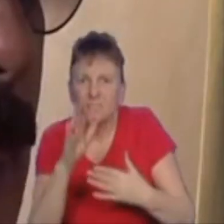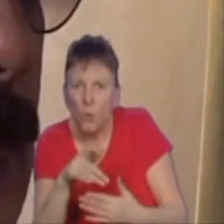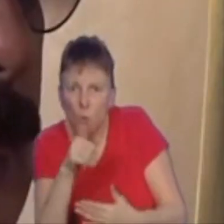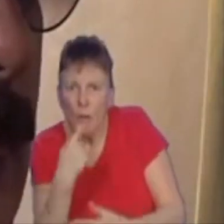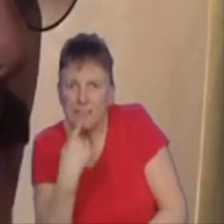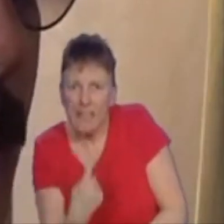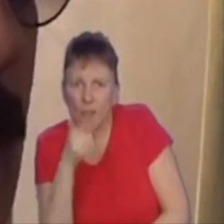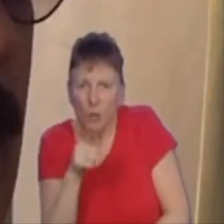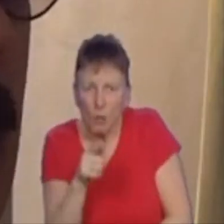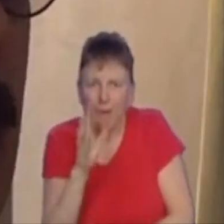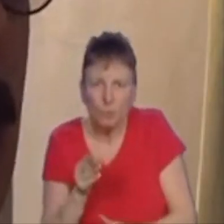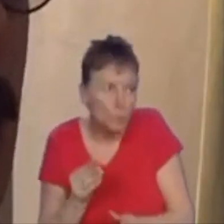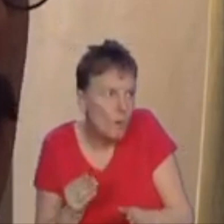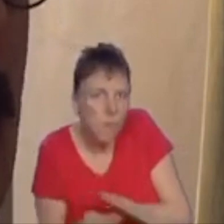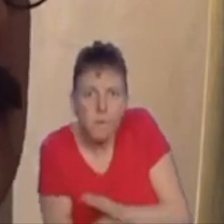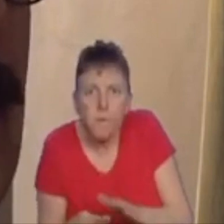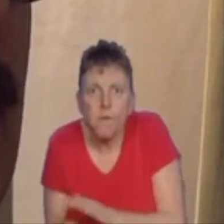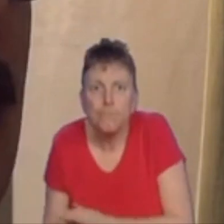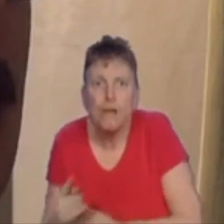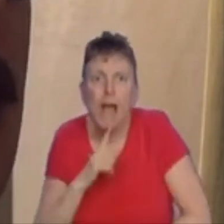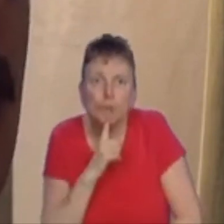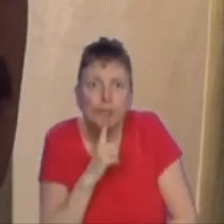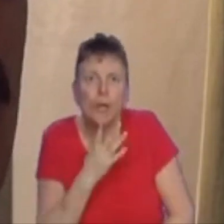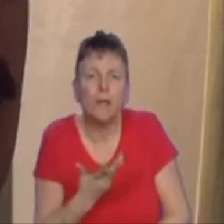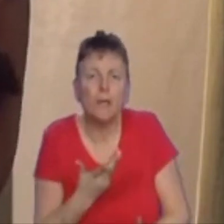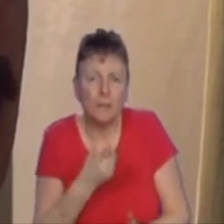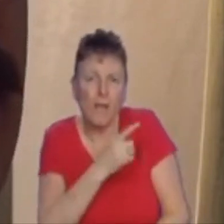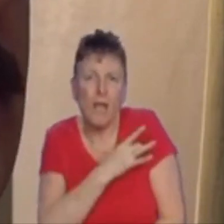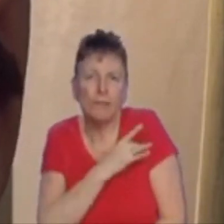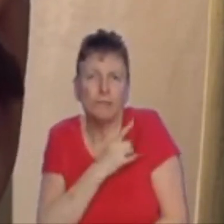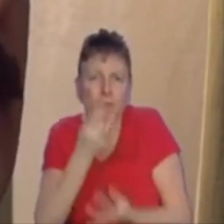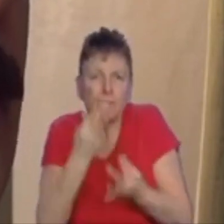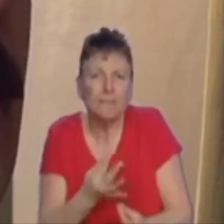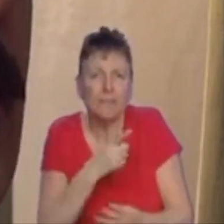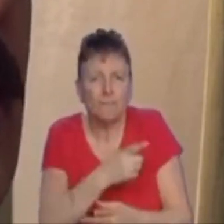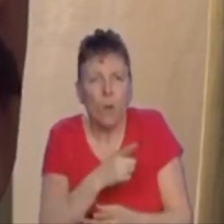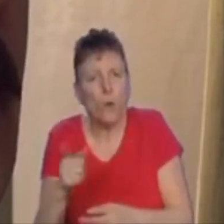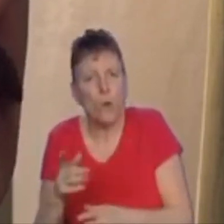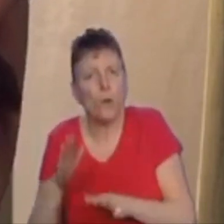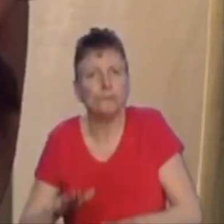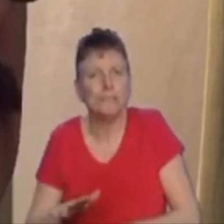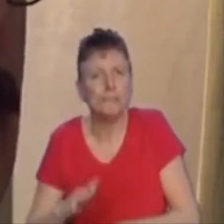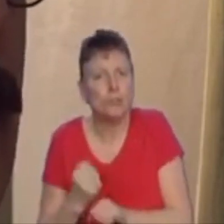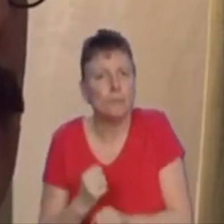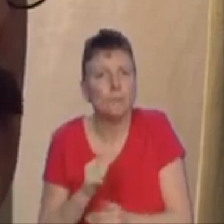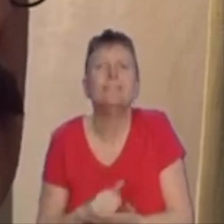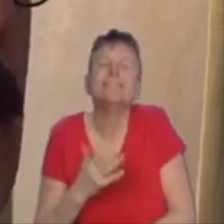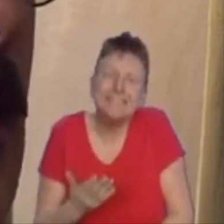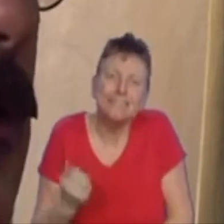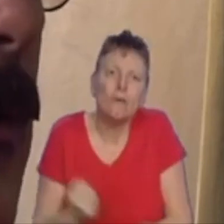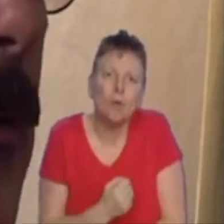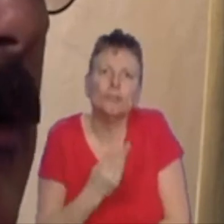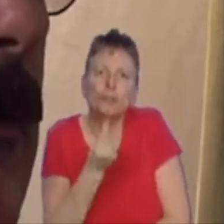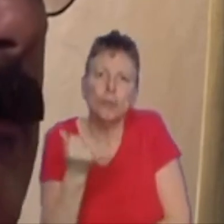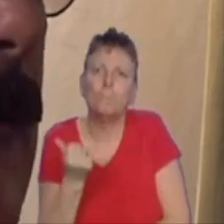Irish officials for the British government? Well, unfortunately, it seems to be a tool the British government seem to be using when it comes to official sources